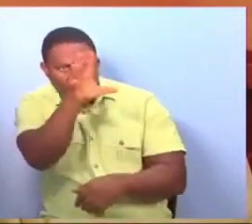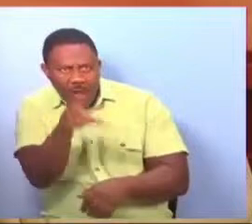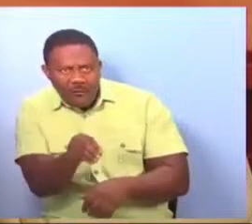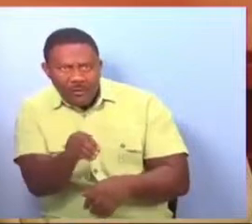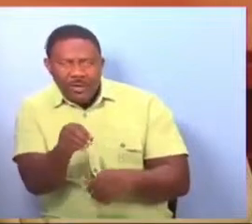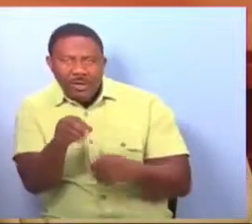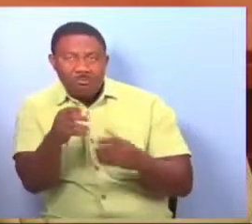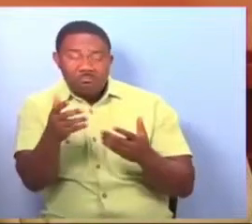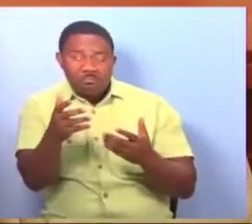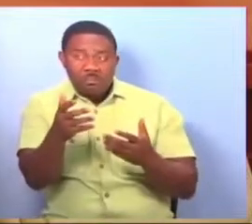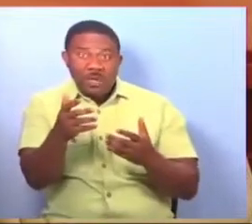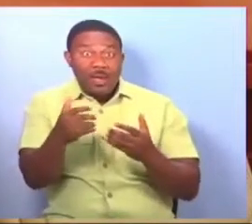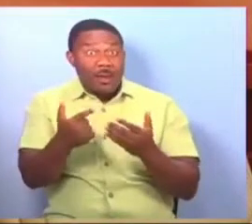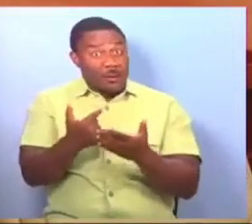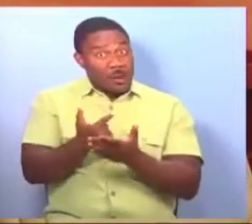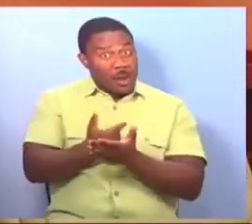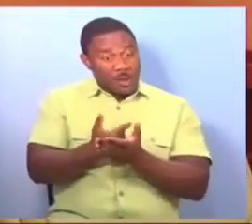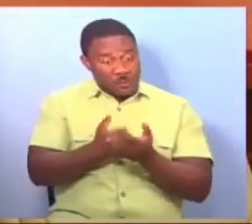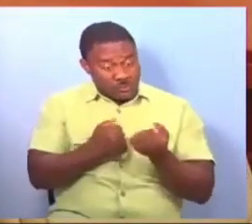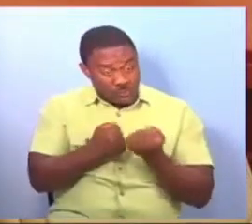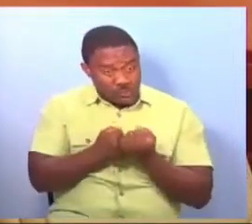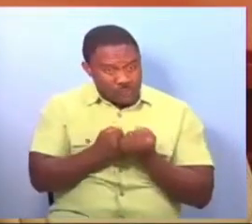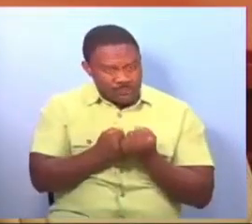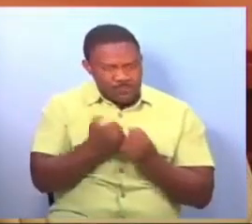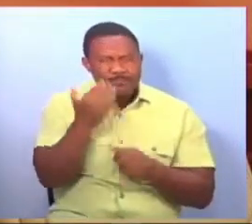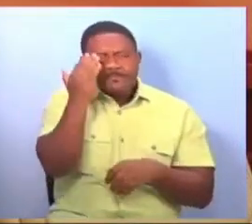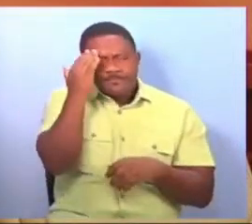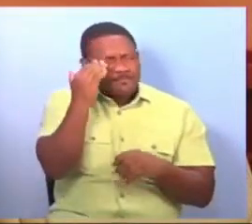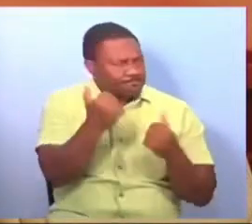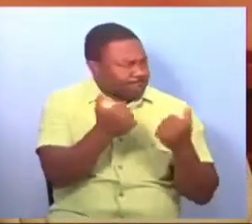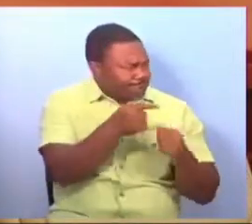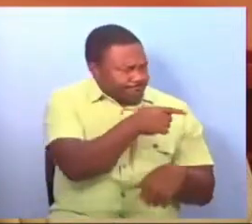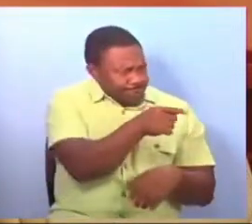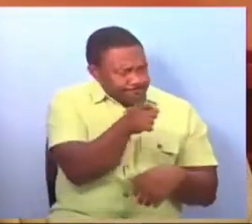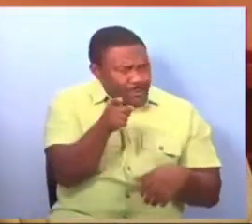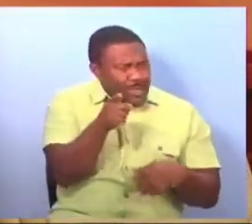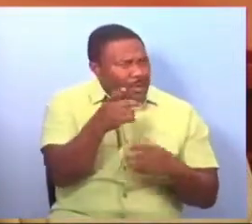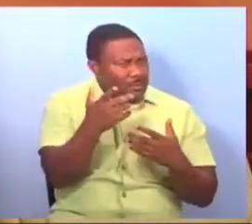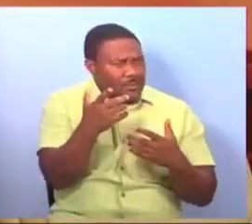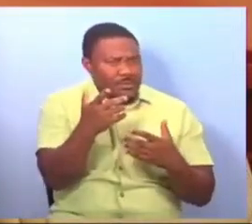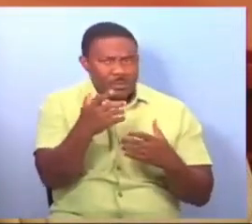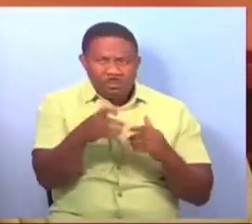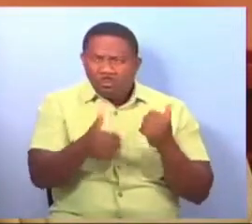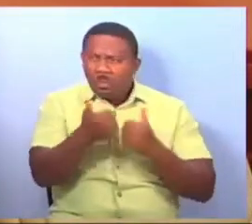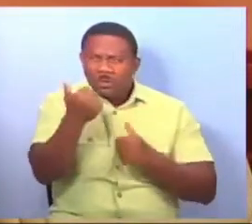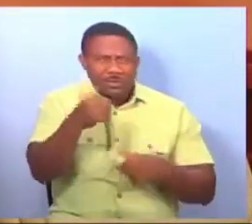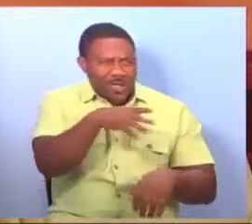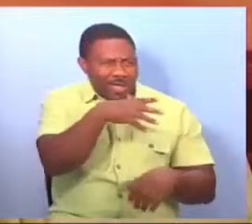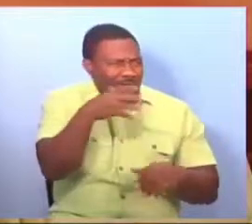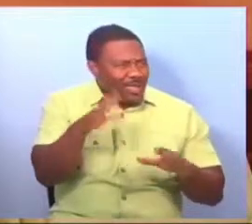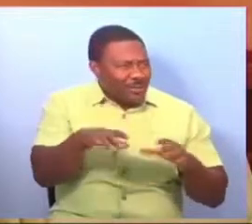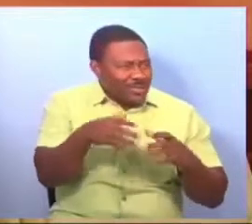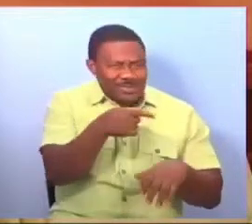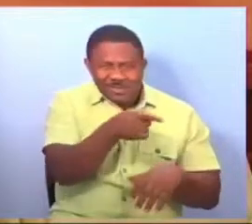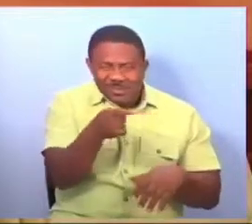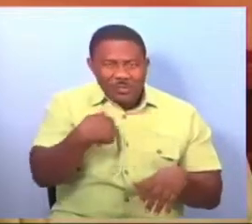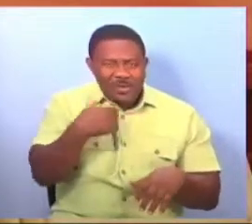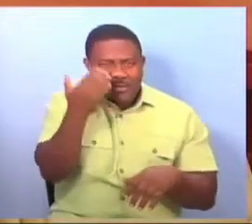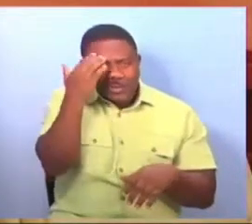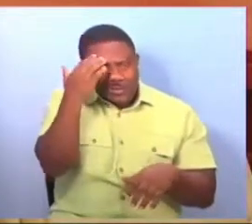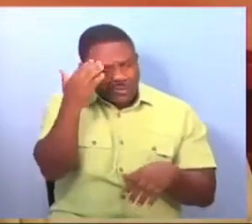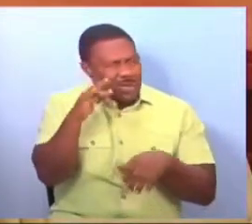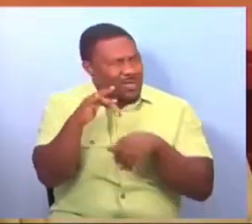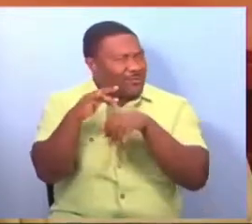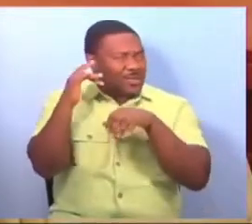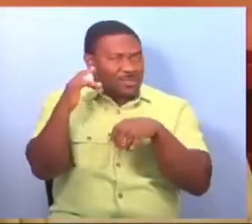a member of parliament, and I know that many of our colleagues here across the aisle are farmers, and we do know the effects of it,